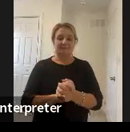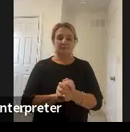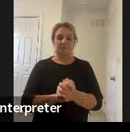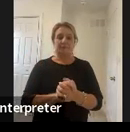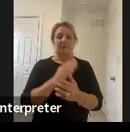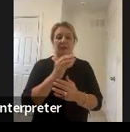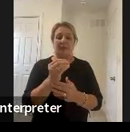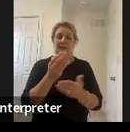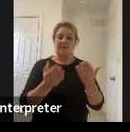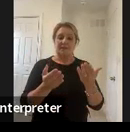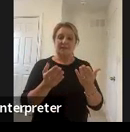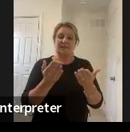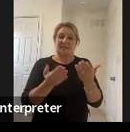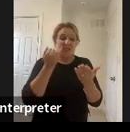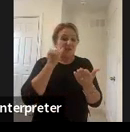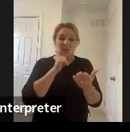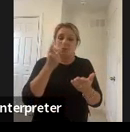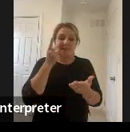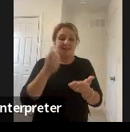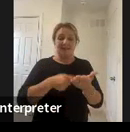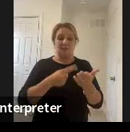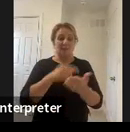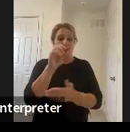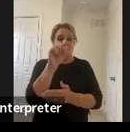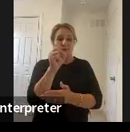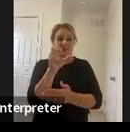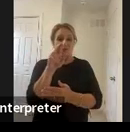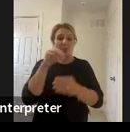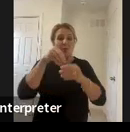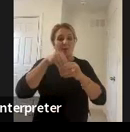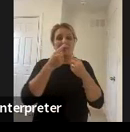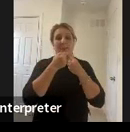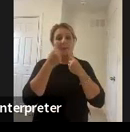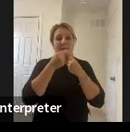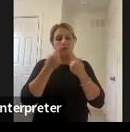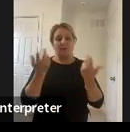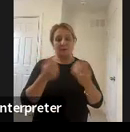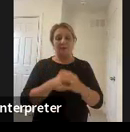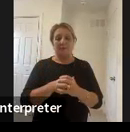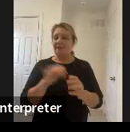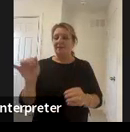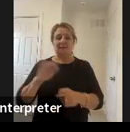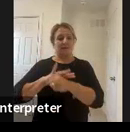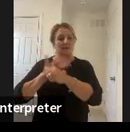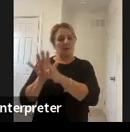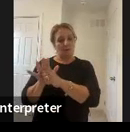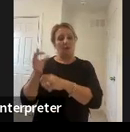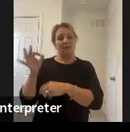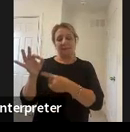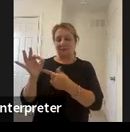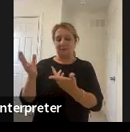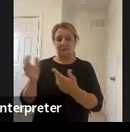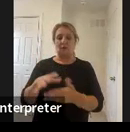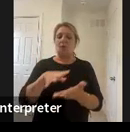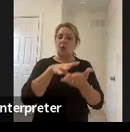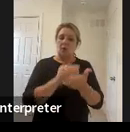even unseen sores in another person's mouth. As with COVID-19, we are learning more and